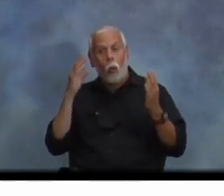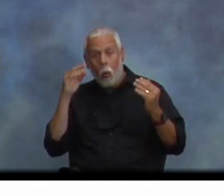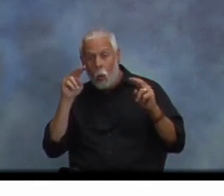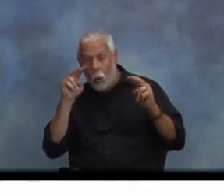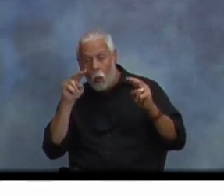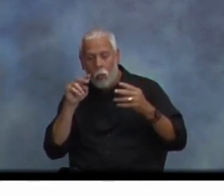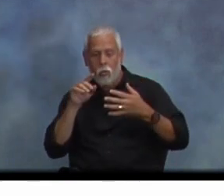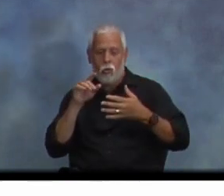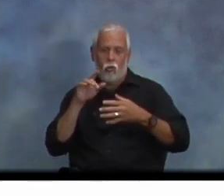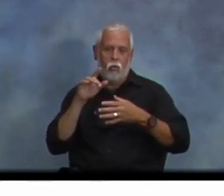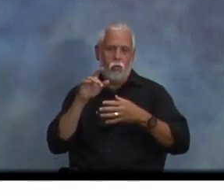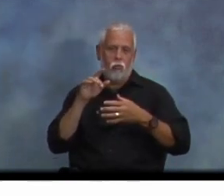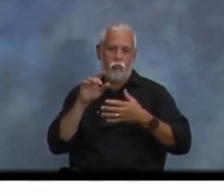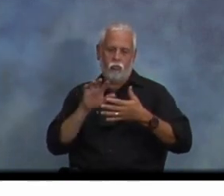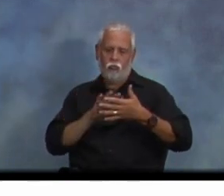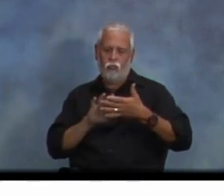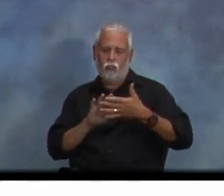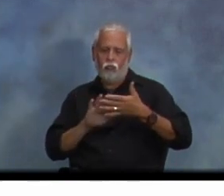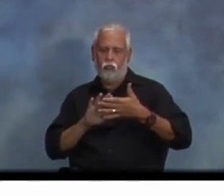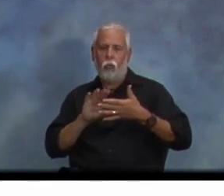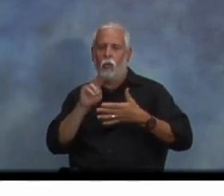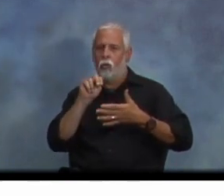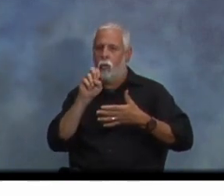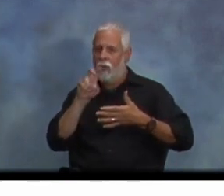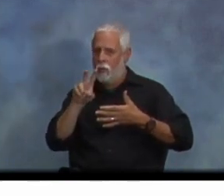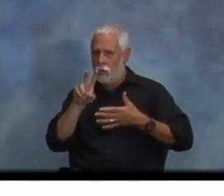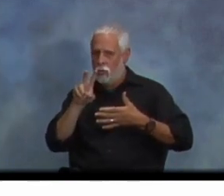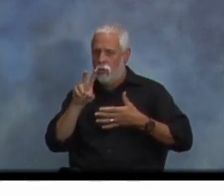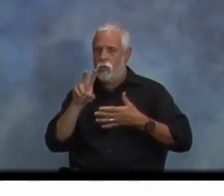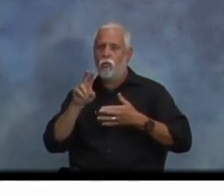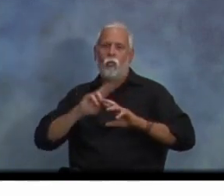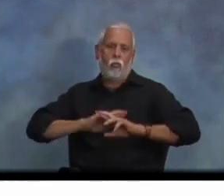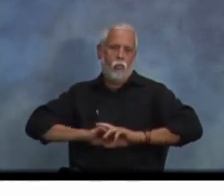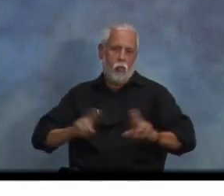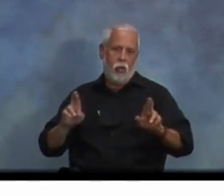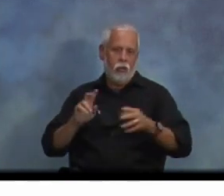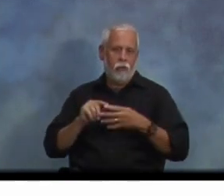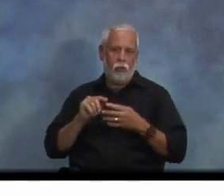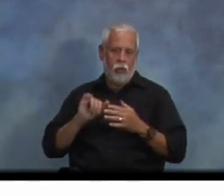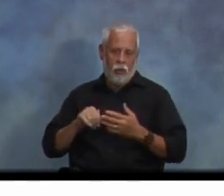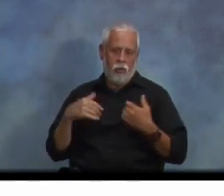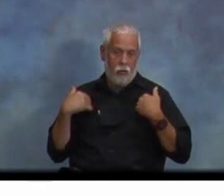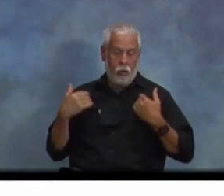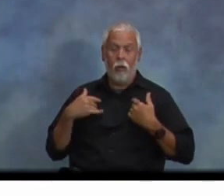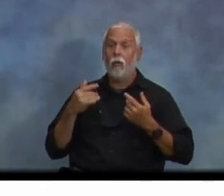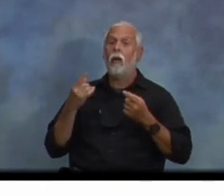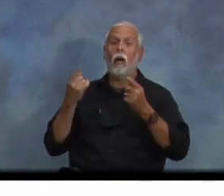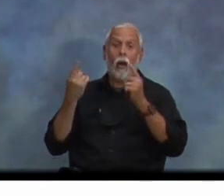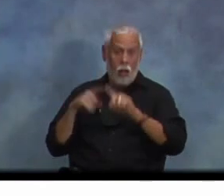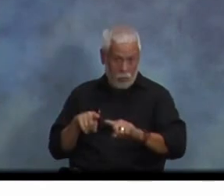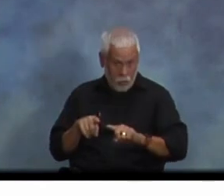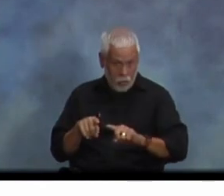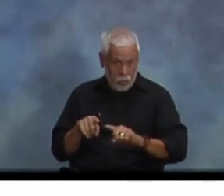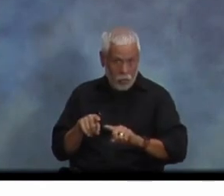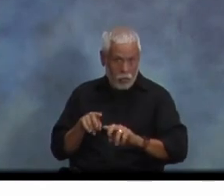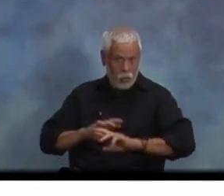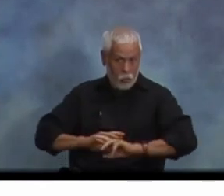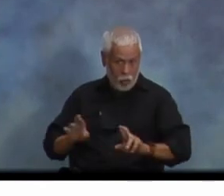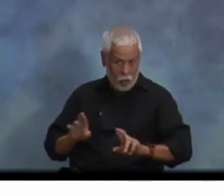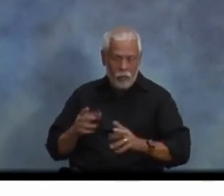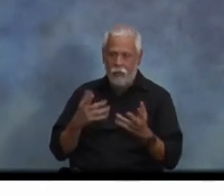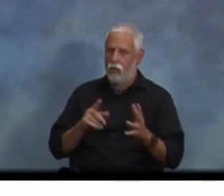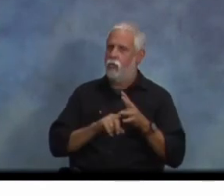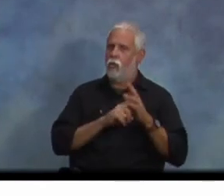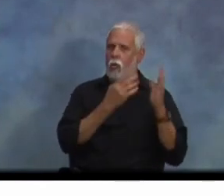that in the early days of November to have eligibility for that group. When that does occur, we've already